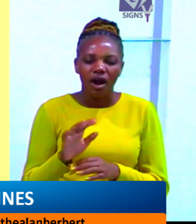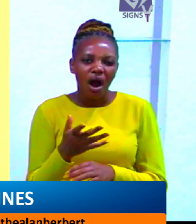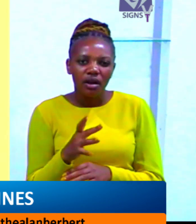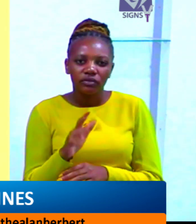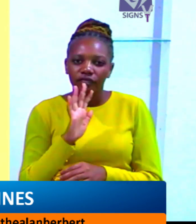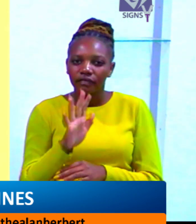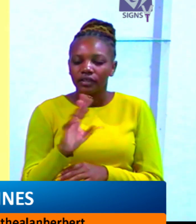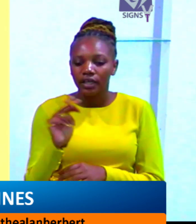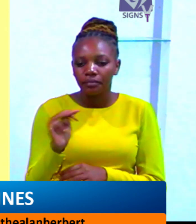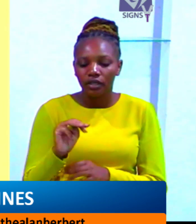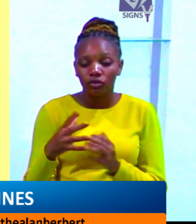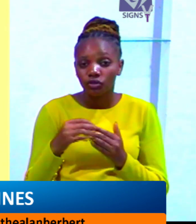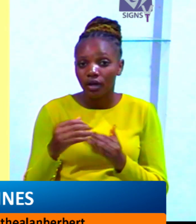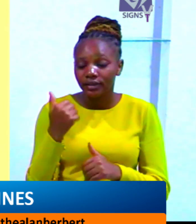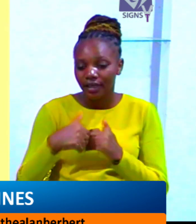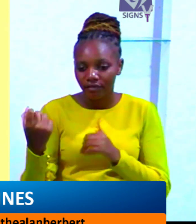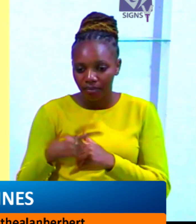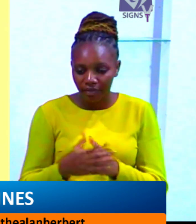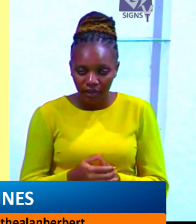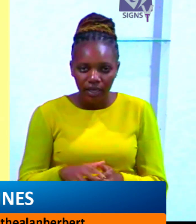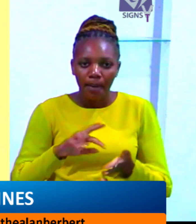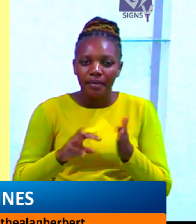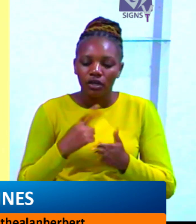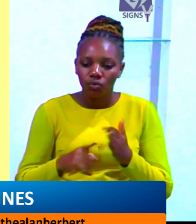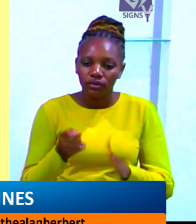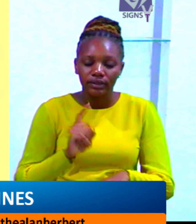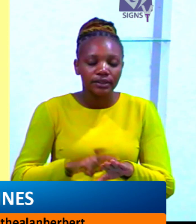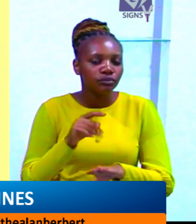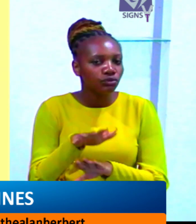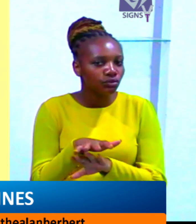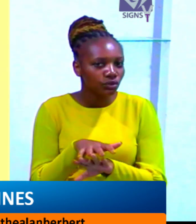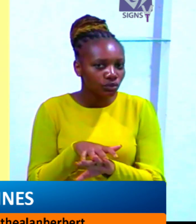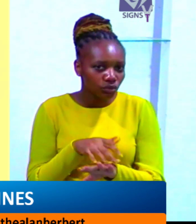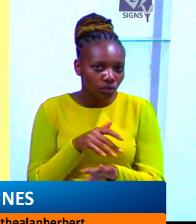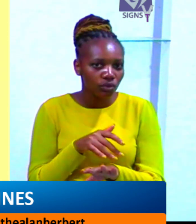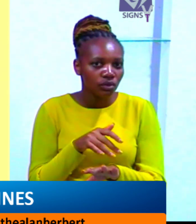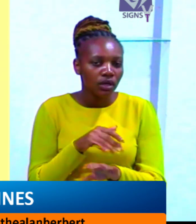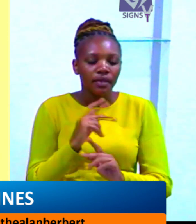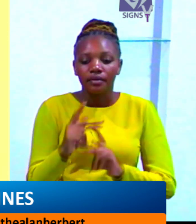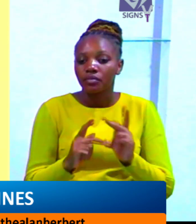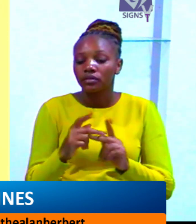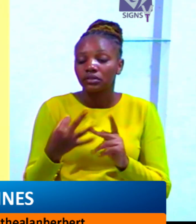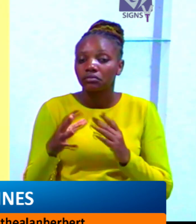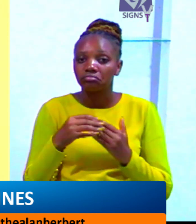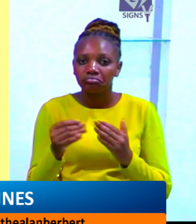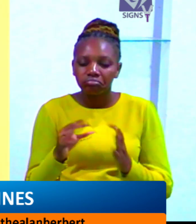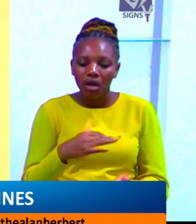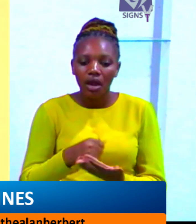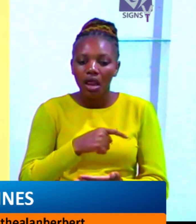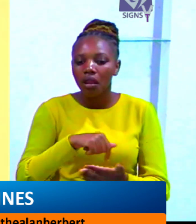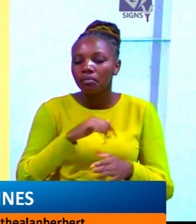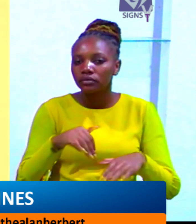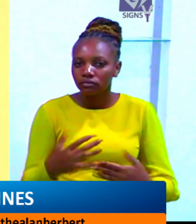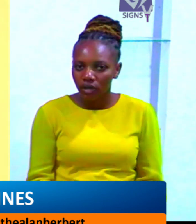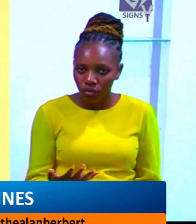every month. And therefore, by slowing down the exiting of the dollars, it helps us to address